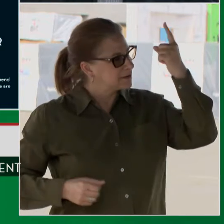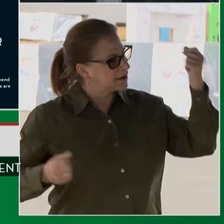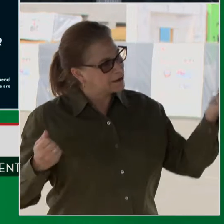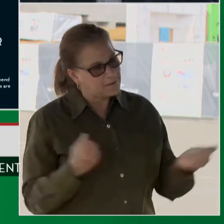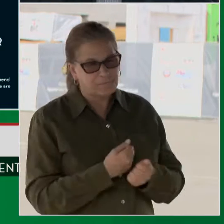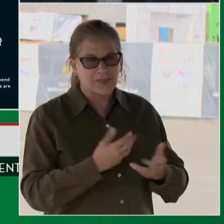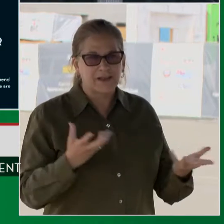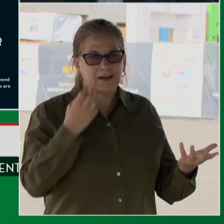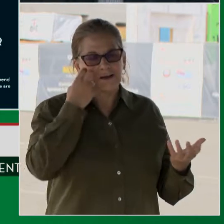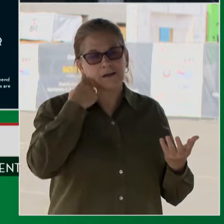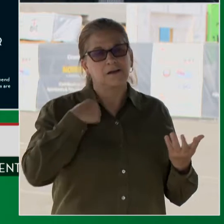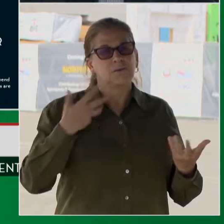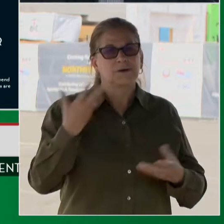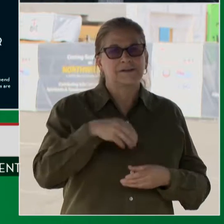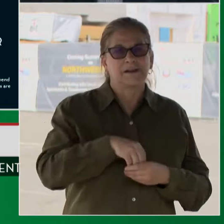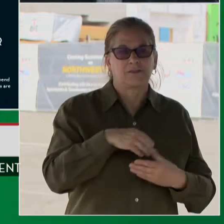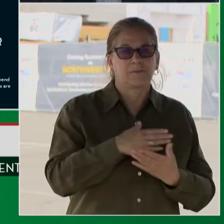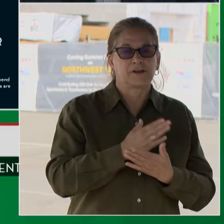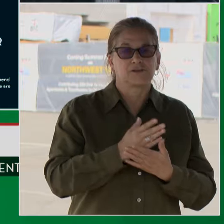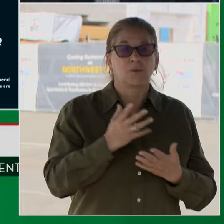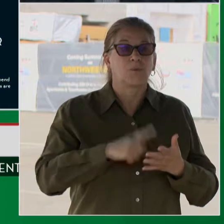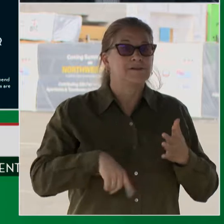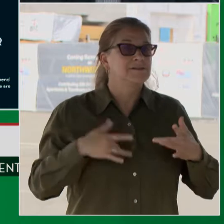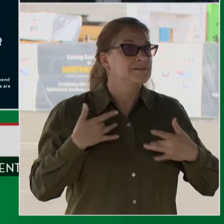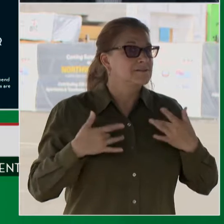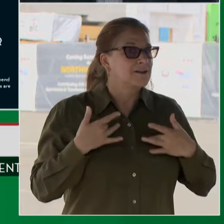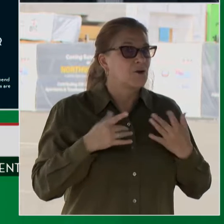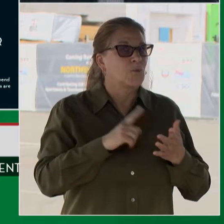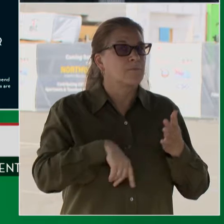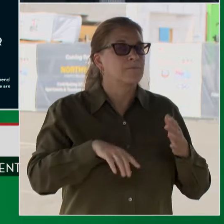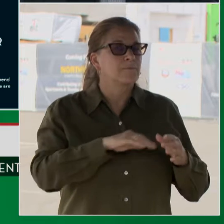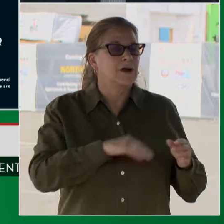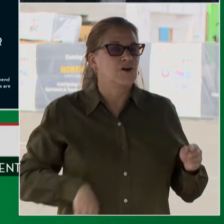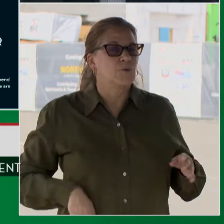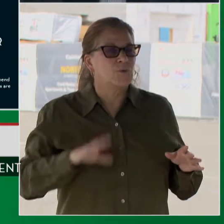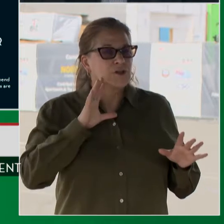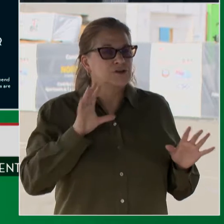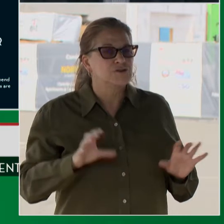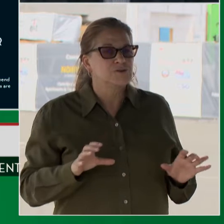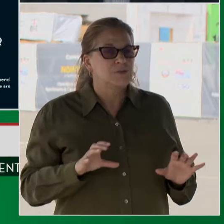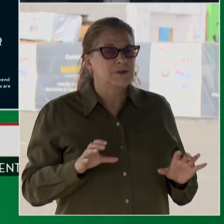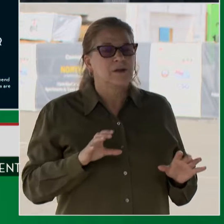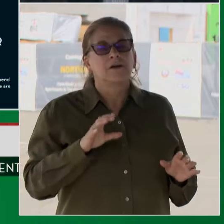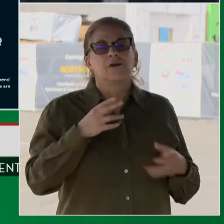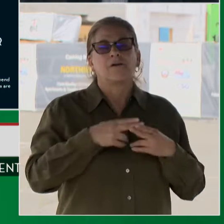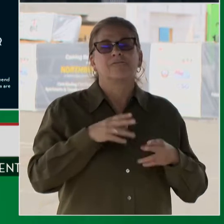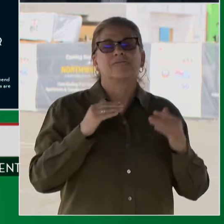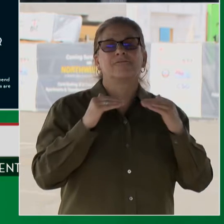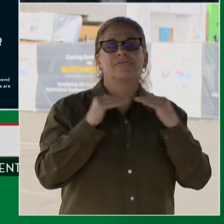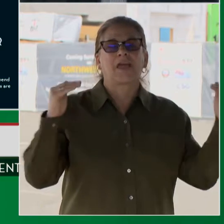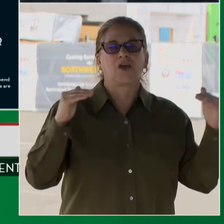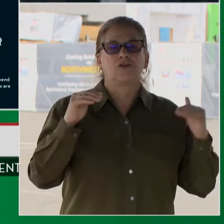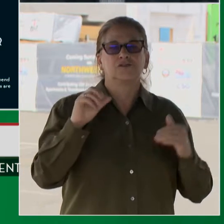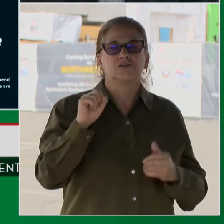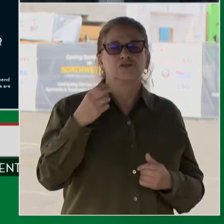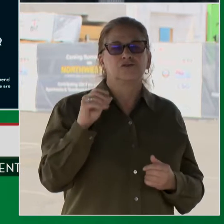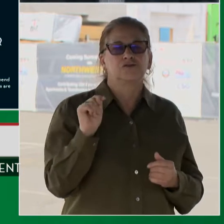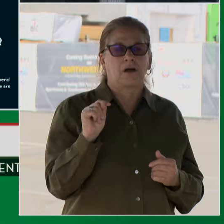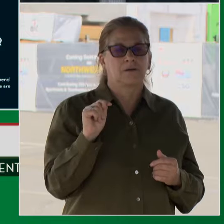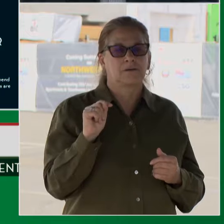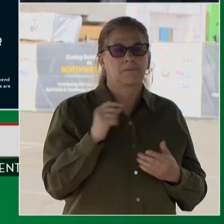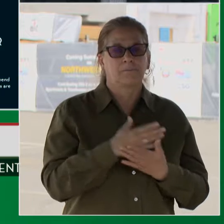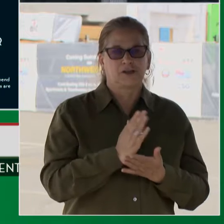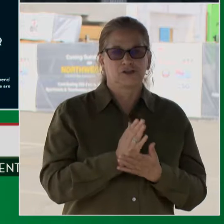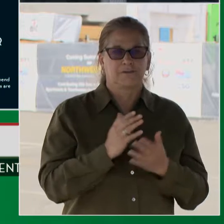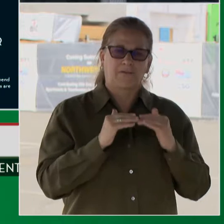most excited about to what Mayor Bowser put forth in her Fair Shop budget. So today, we're actually on site, on location, I should